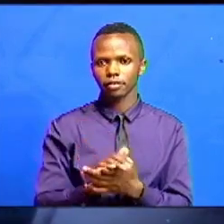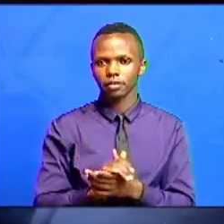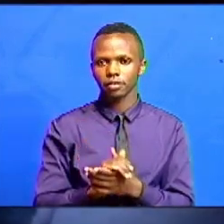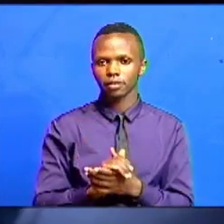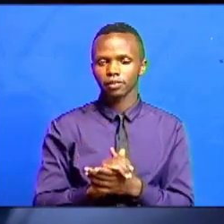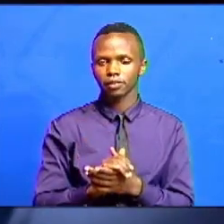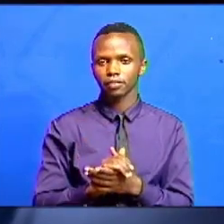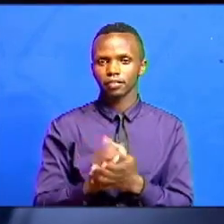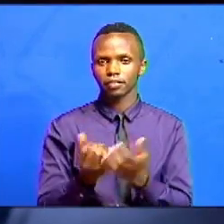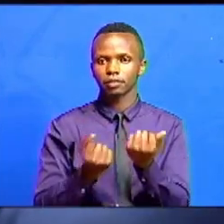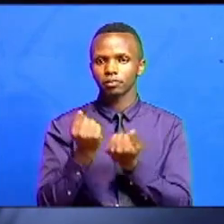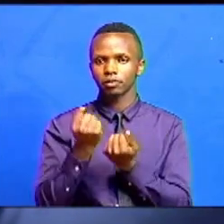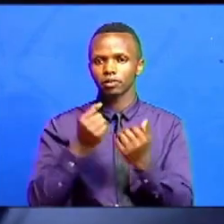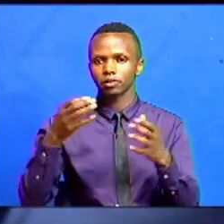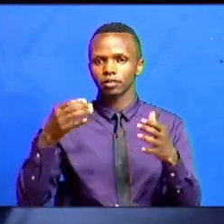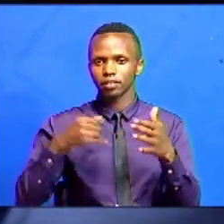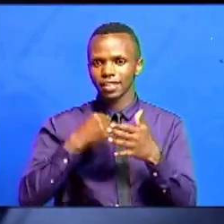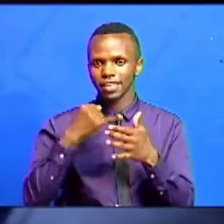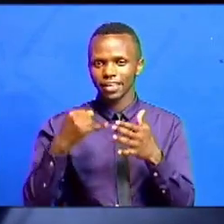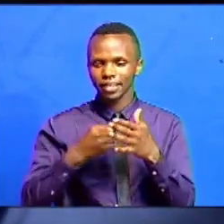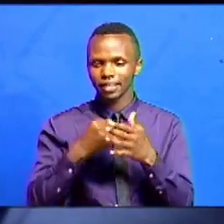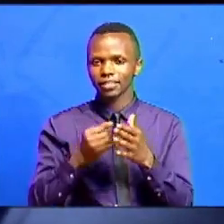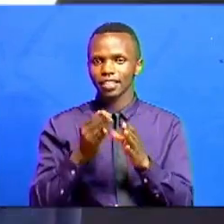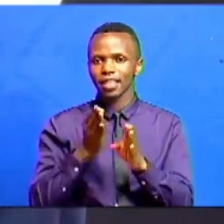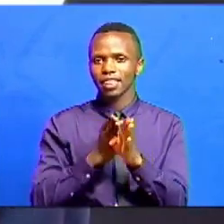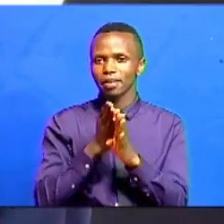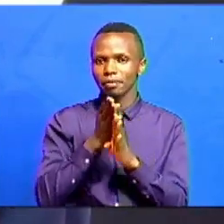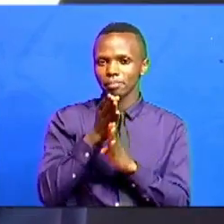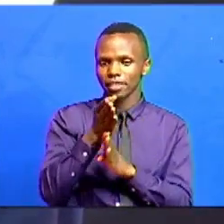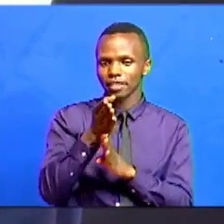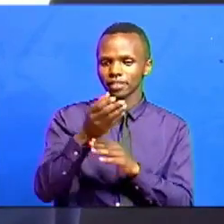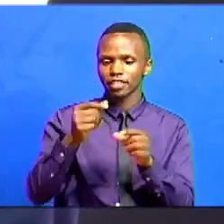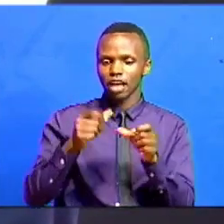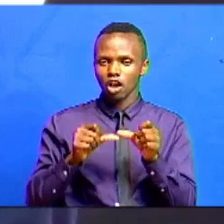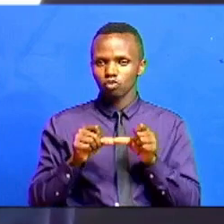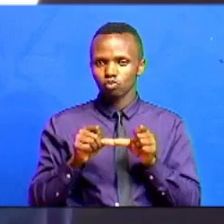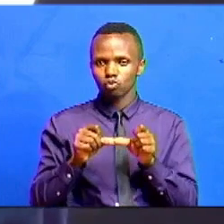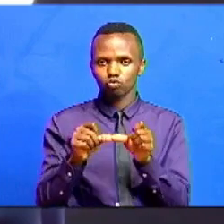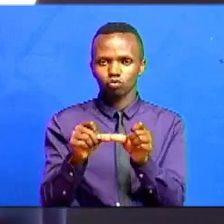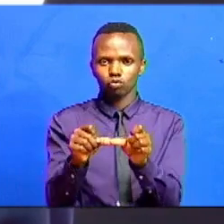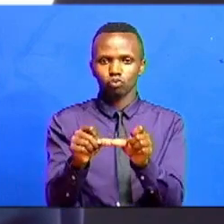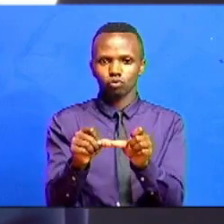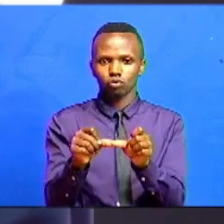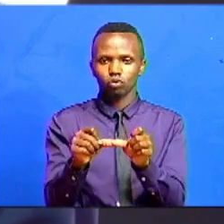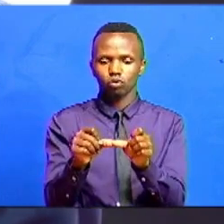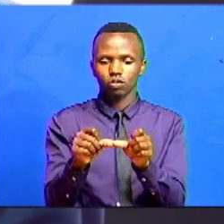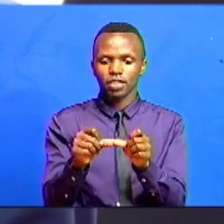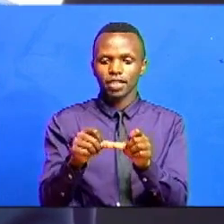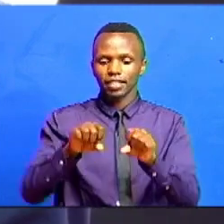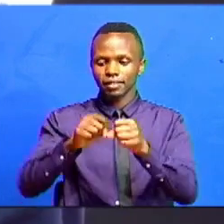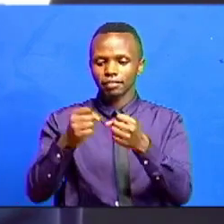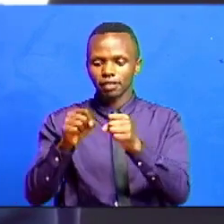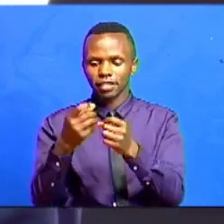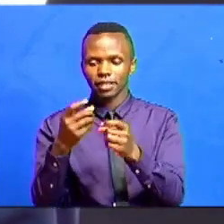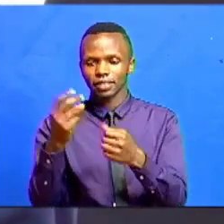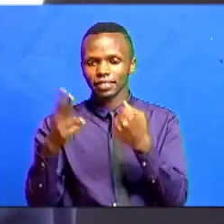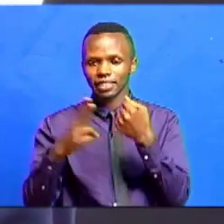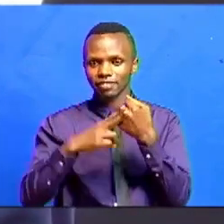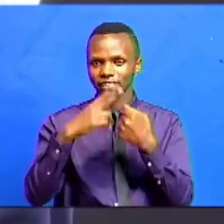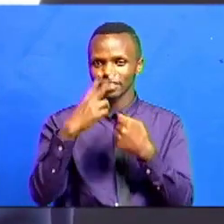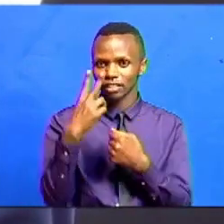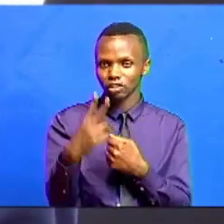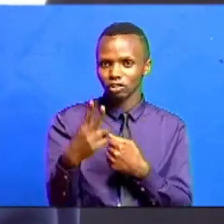industry in Iran is a major economy driver and is broken down into two segments. Original